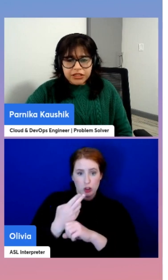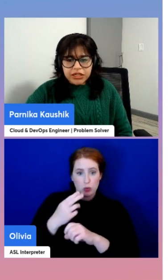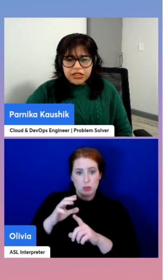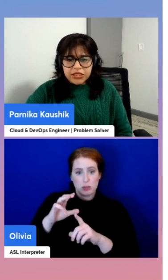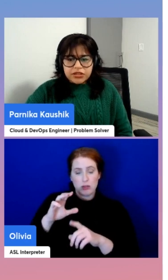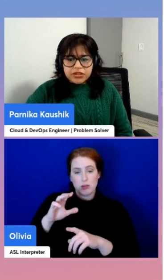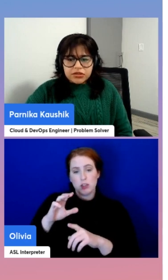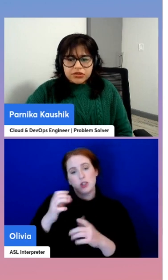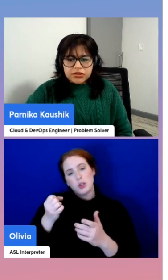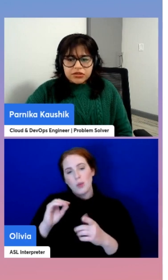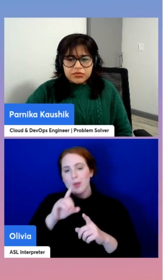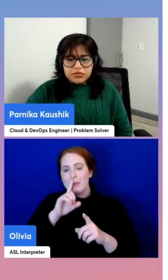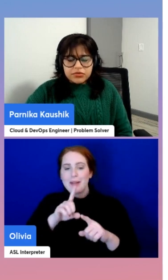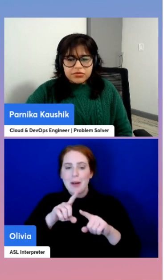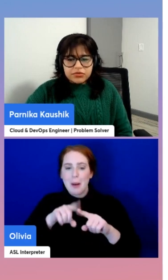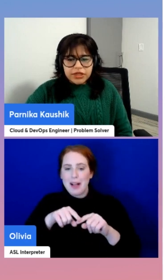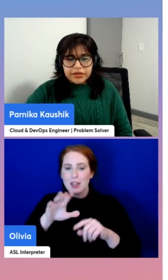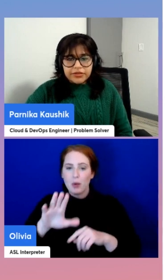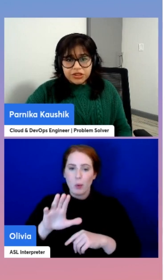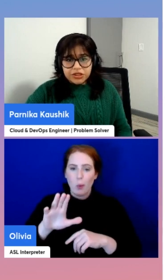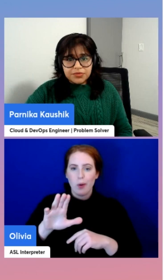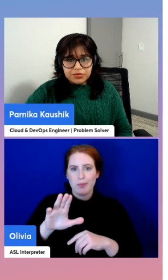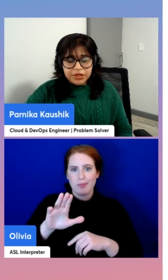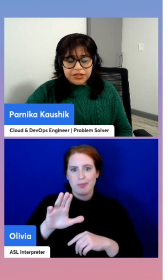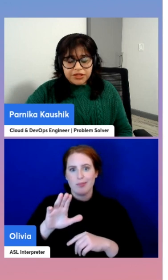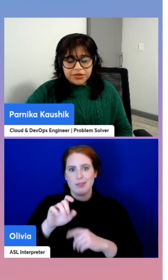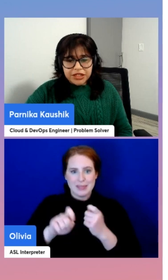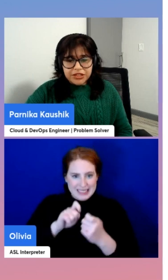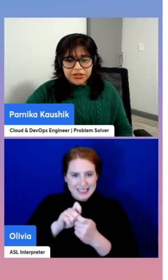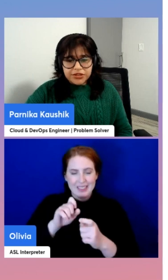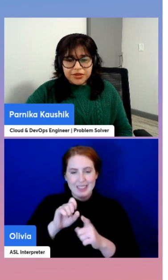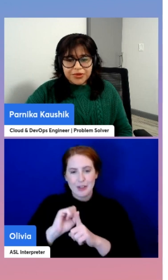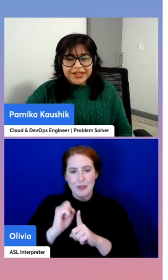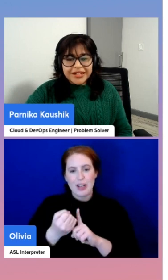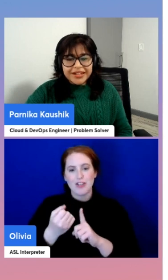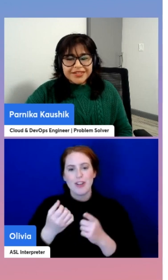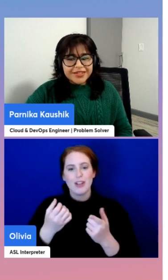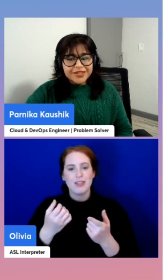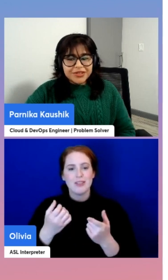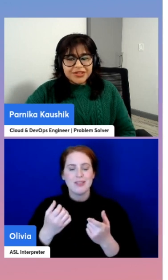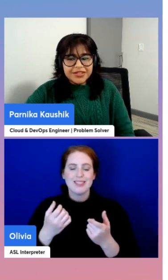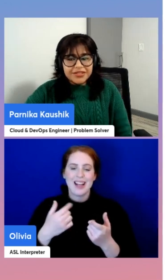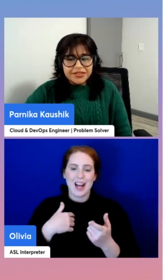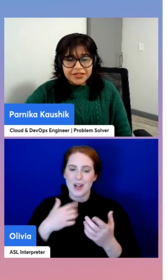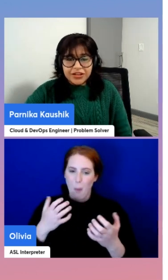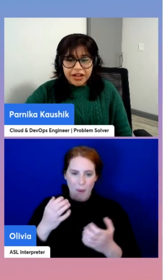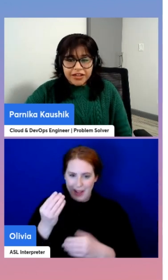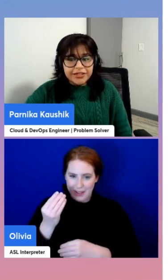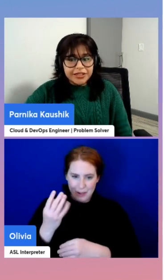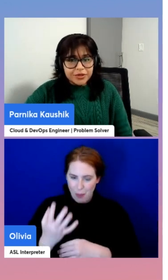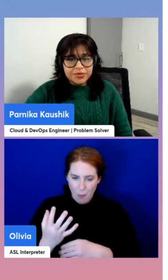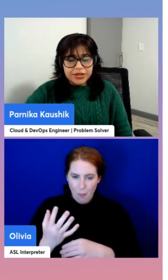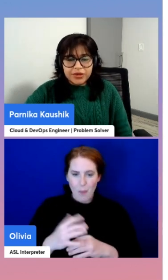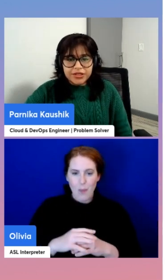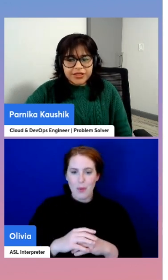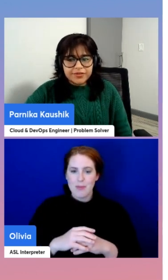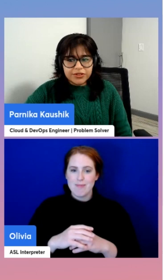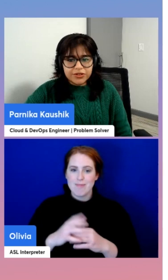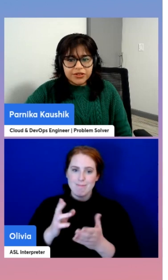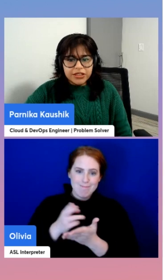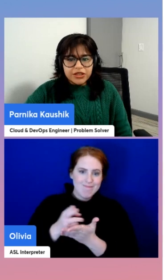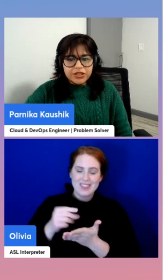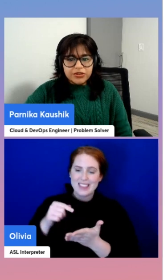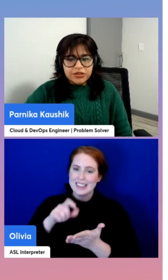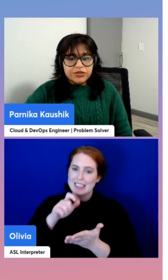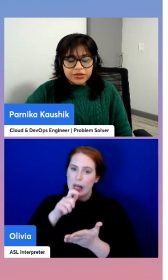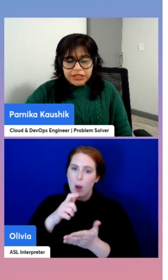be different. So, in just a major disclaimer, the solution does not claim to be a one size